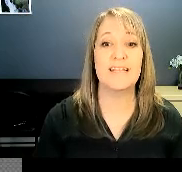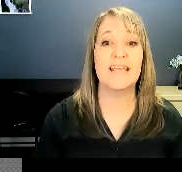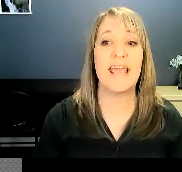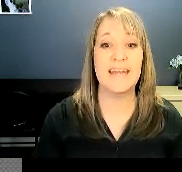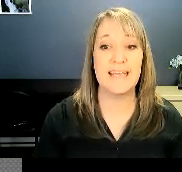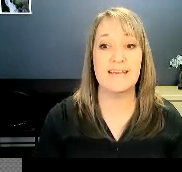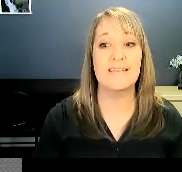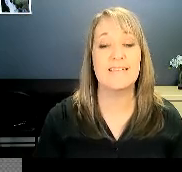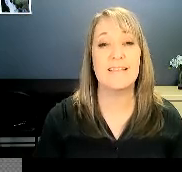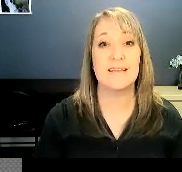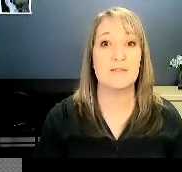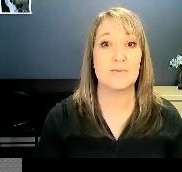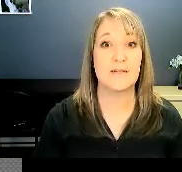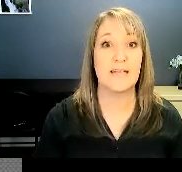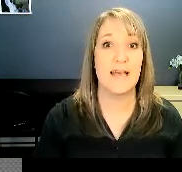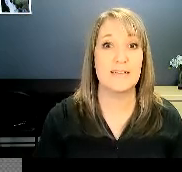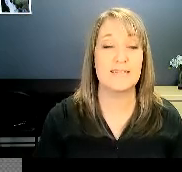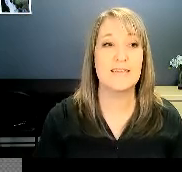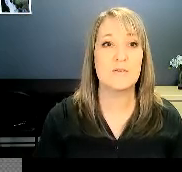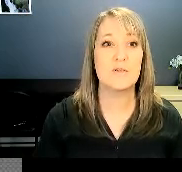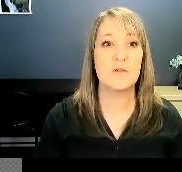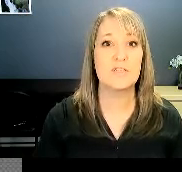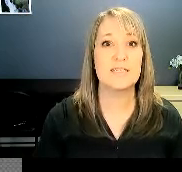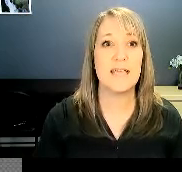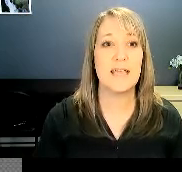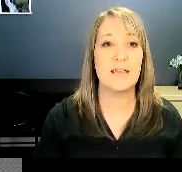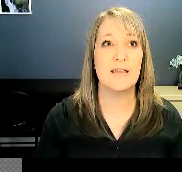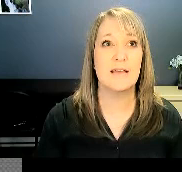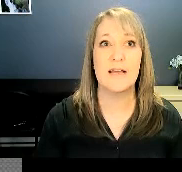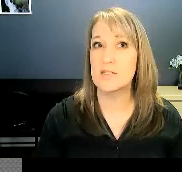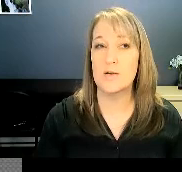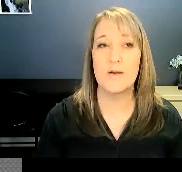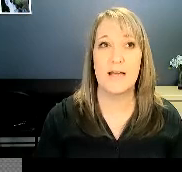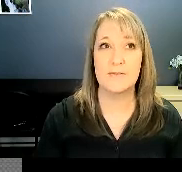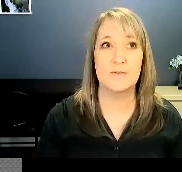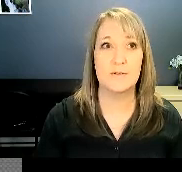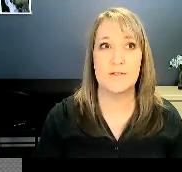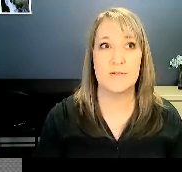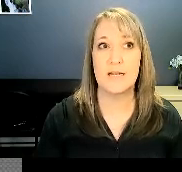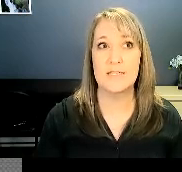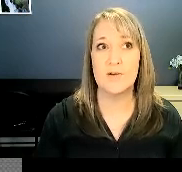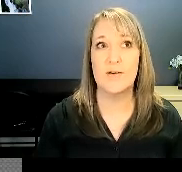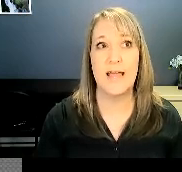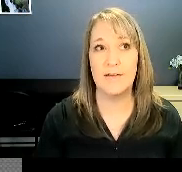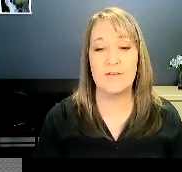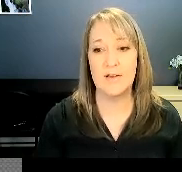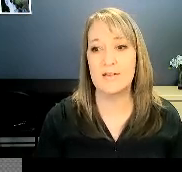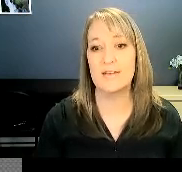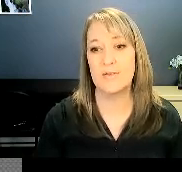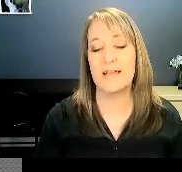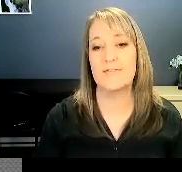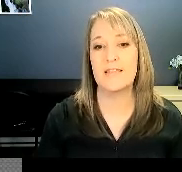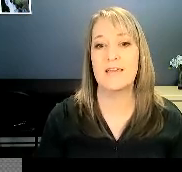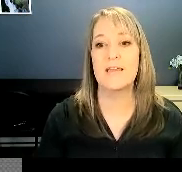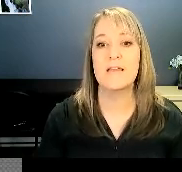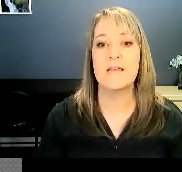of negating the English word has. So you don't just say, I don't have to go to the store. I don't have a dog,